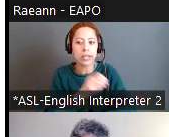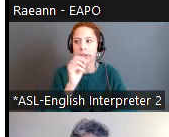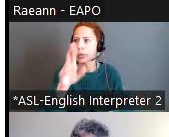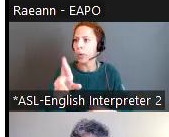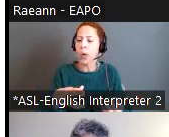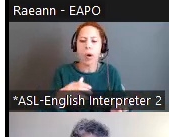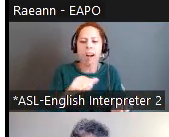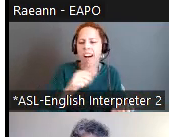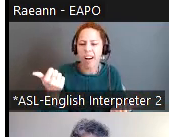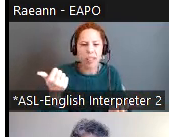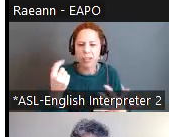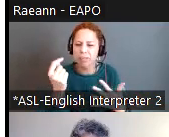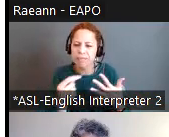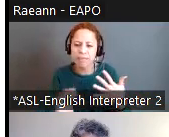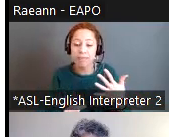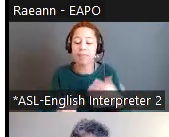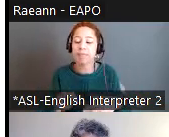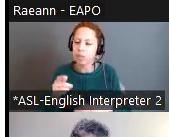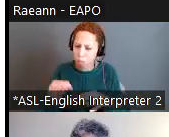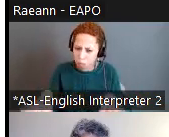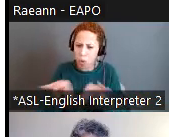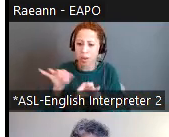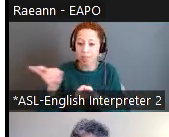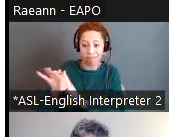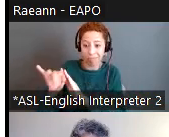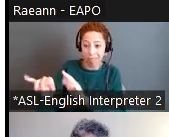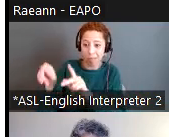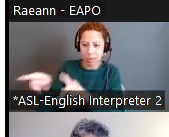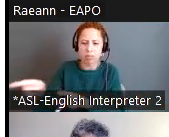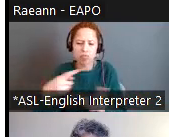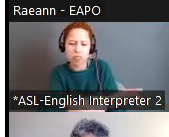in every area, so it's important for them to talk to your family.